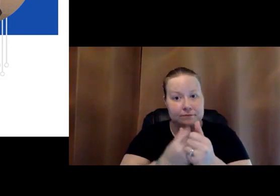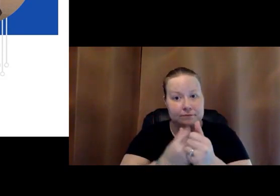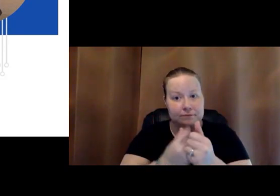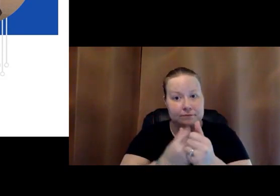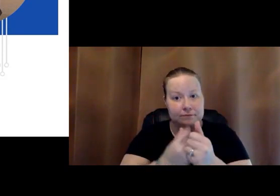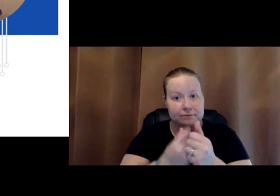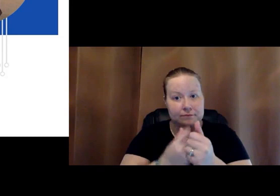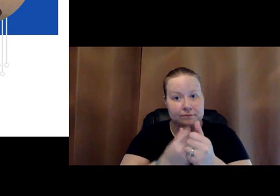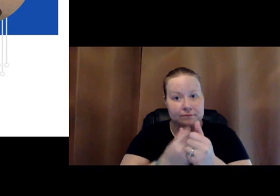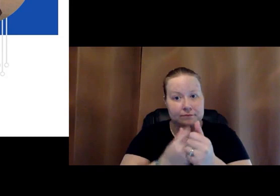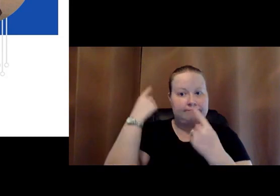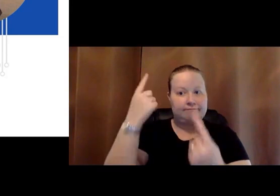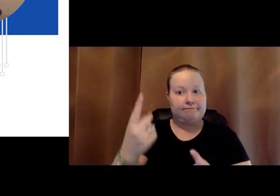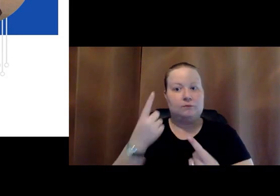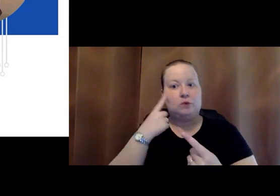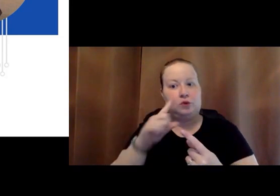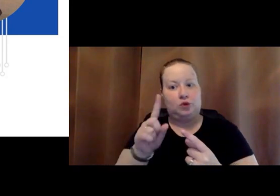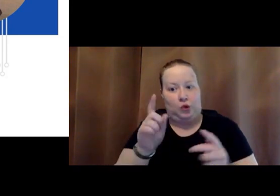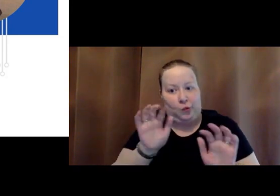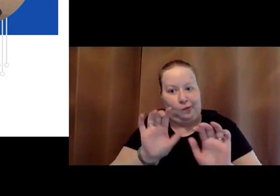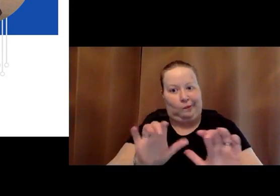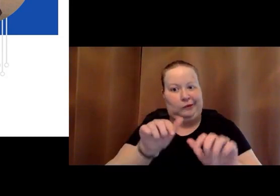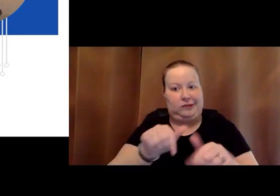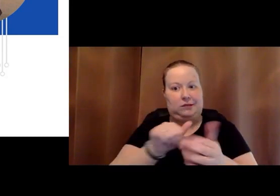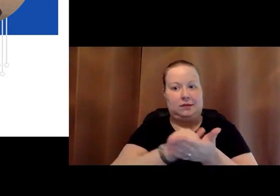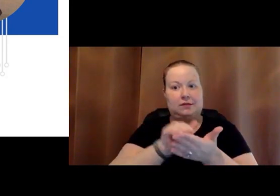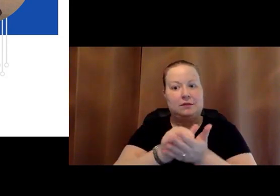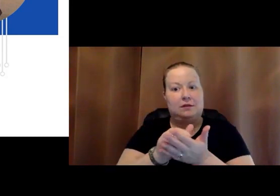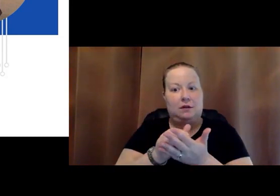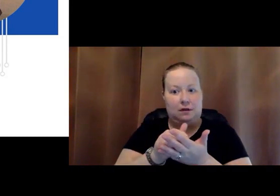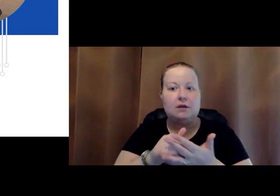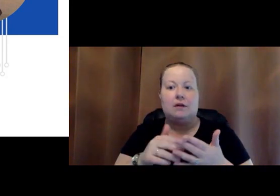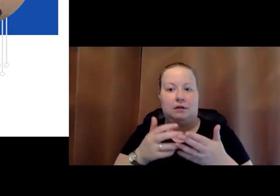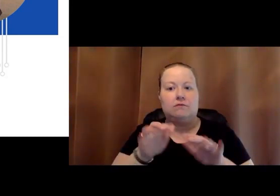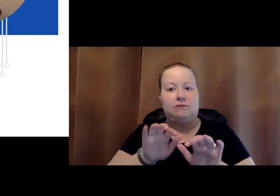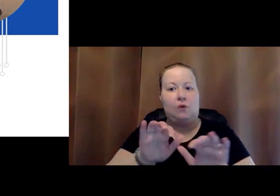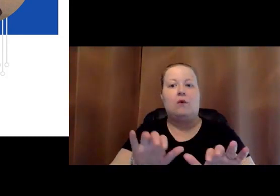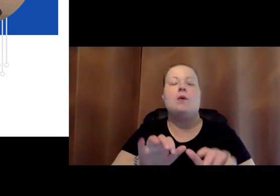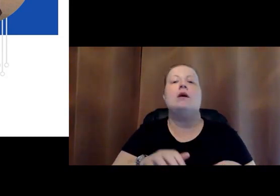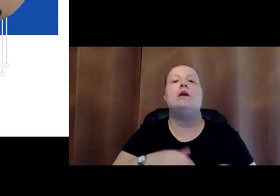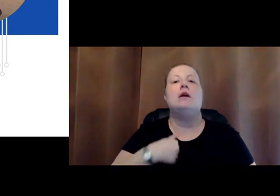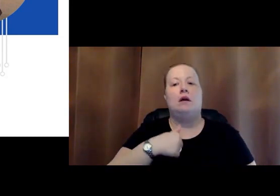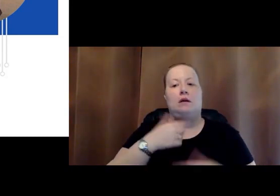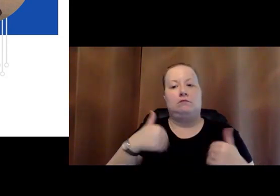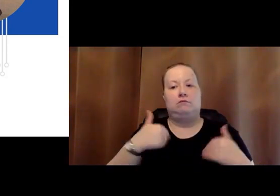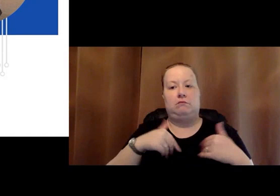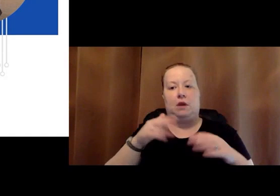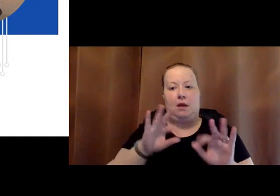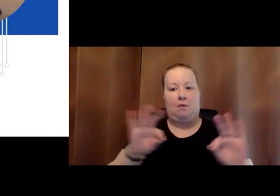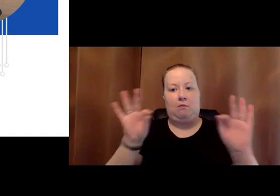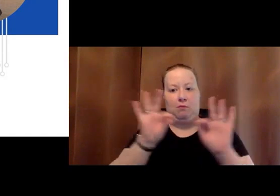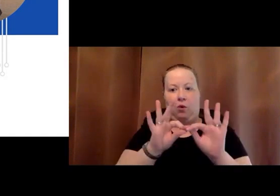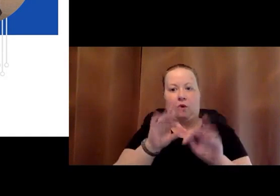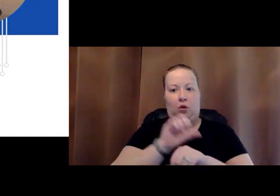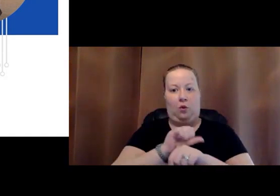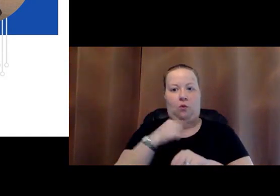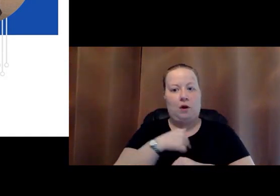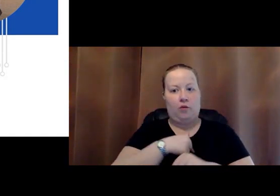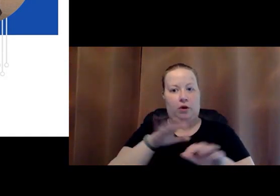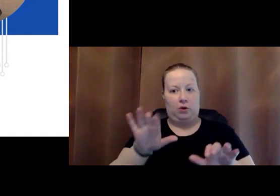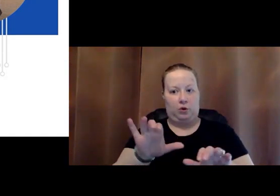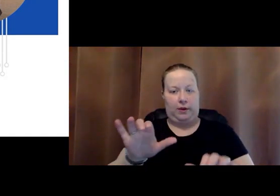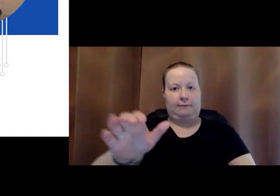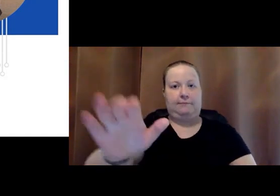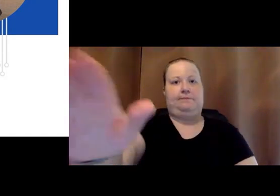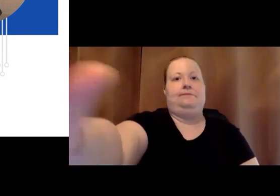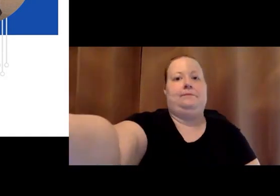week to move this agenda forward. It's so important to all the work that we're doing at CS for All. So as Roy said, I am